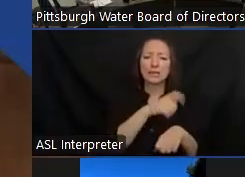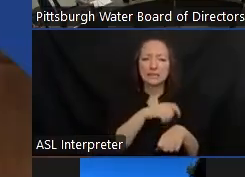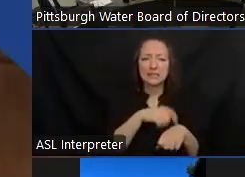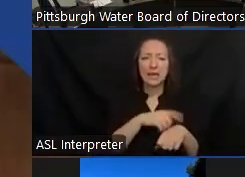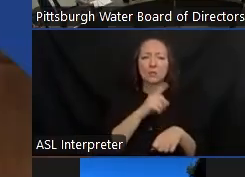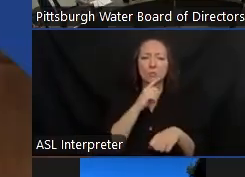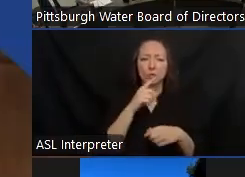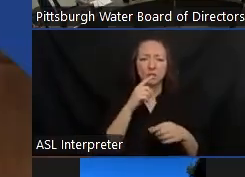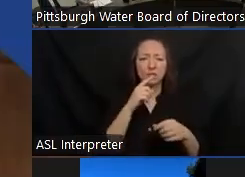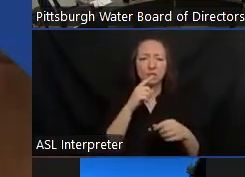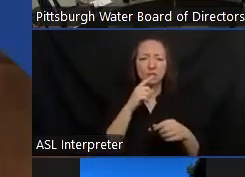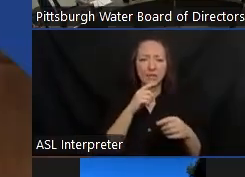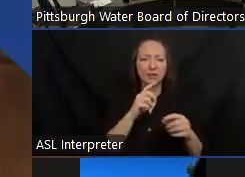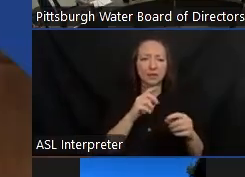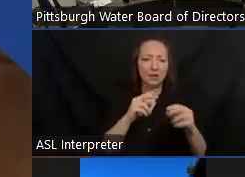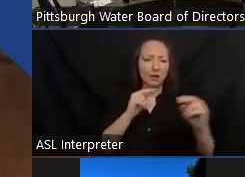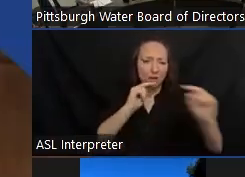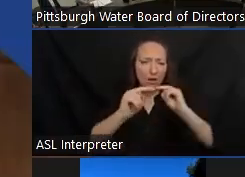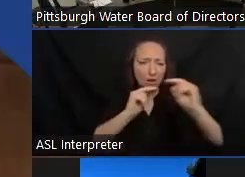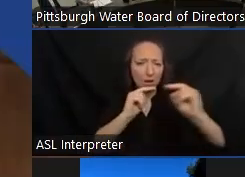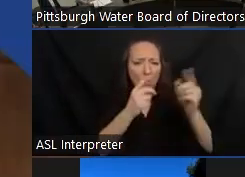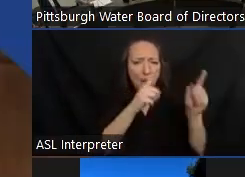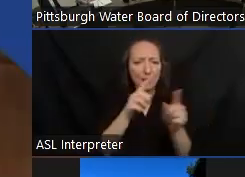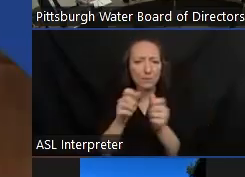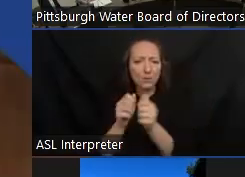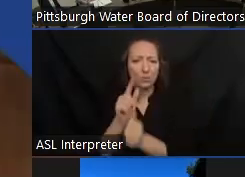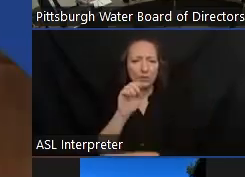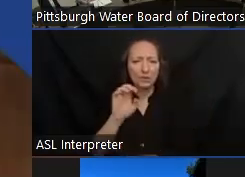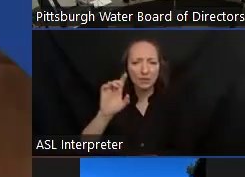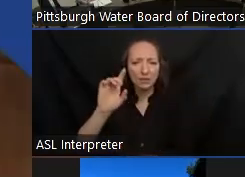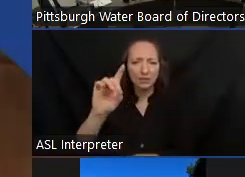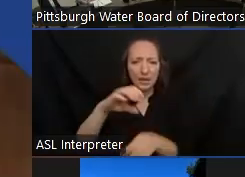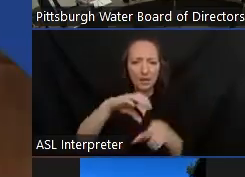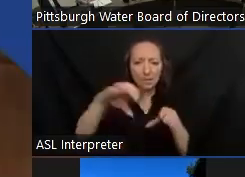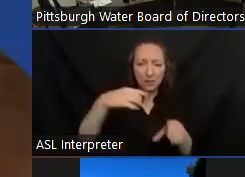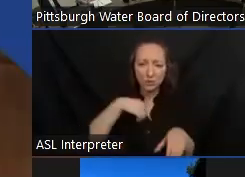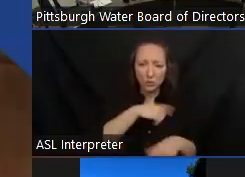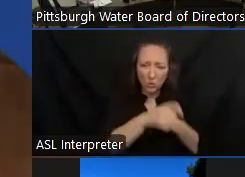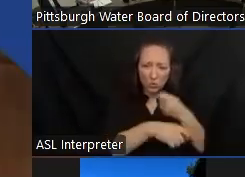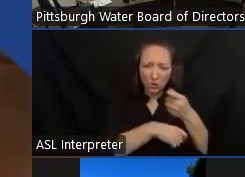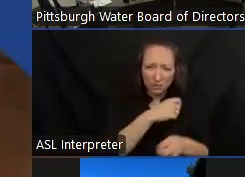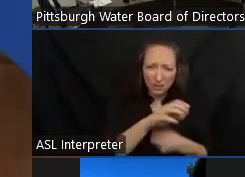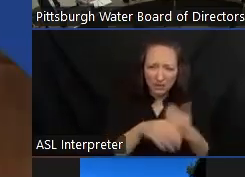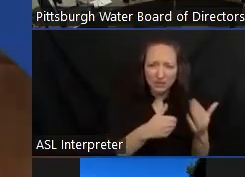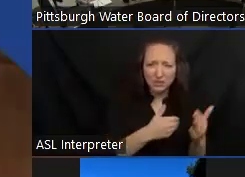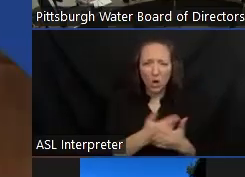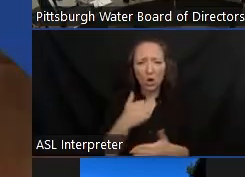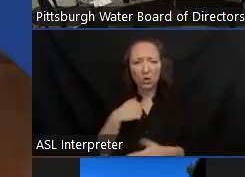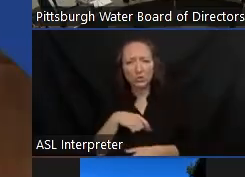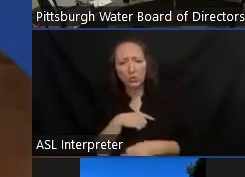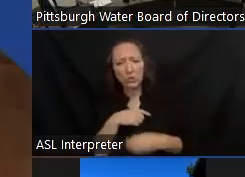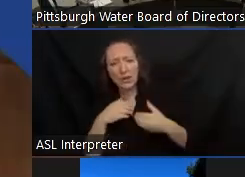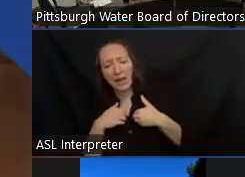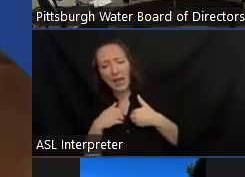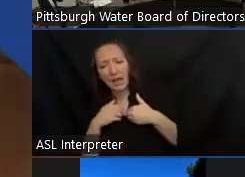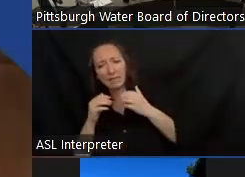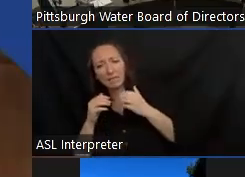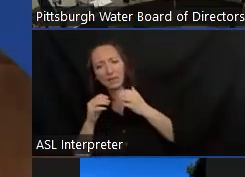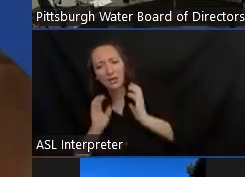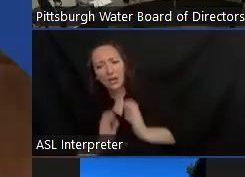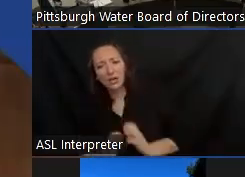replace all of the lead service line, or do we just do the public side? Do we make customers pay a portion of that